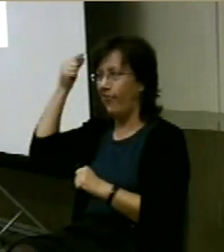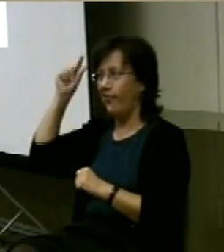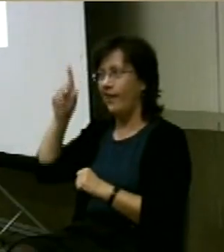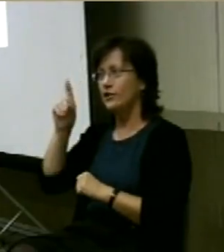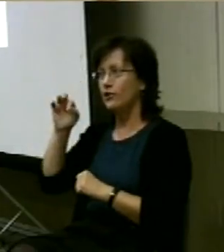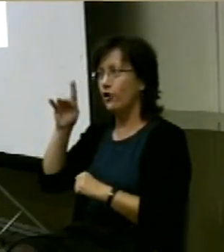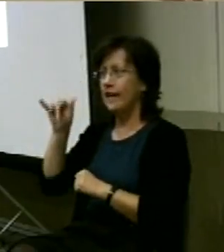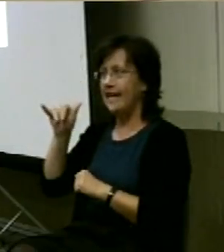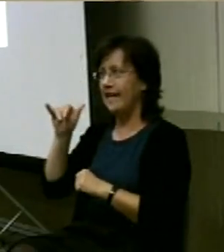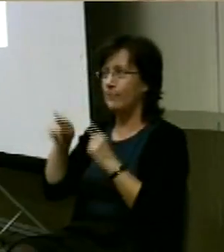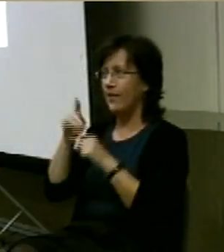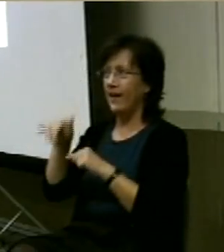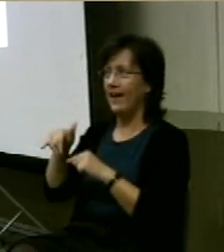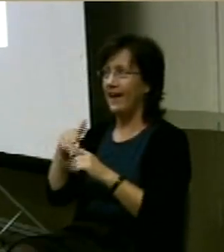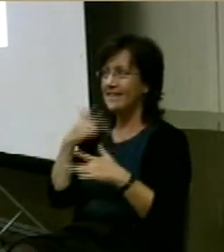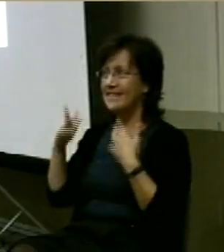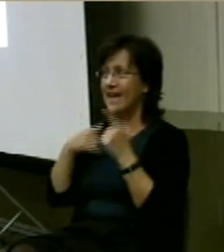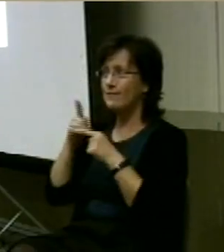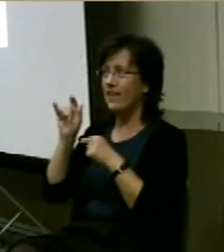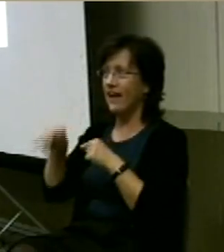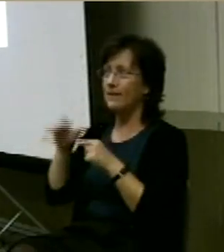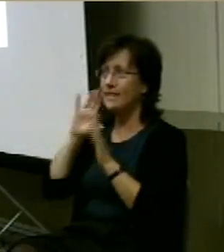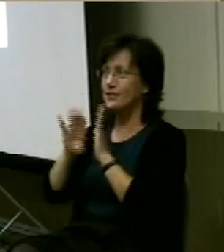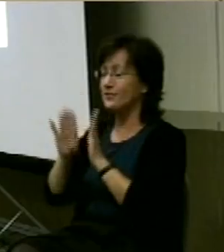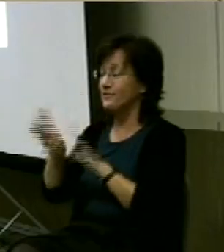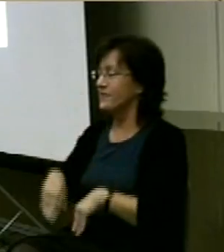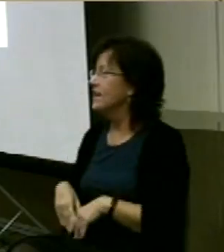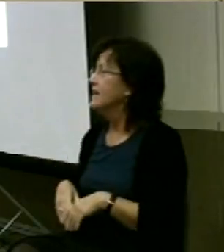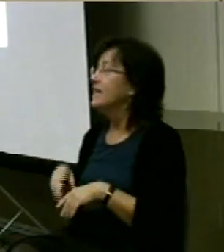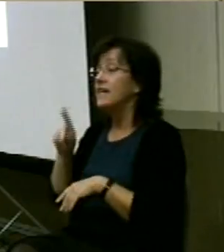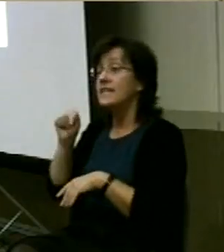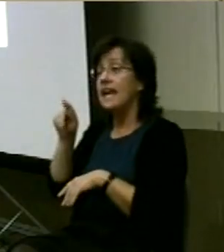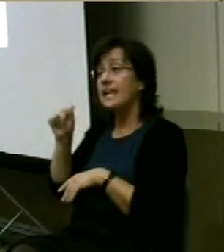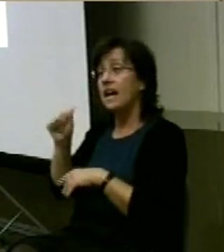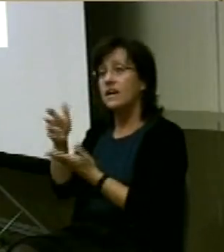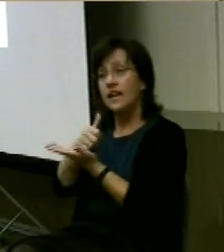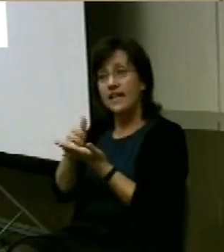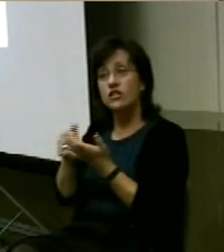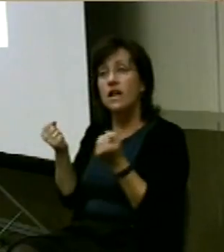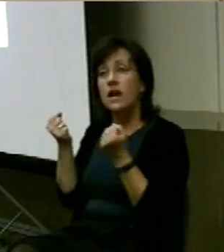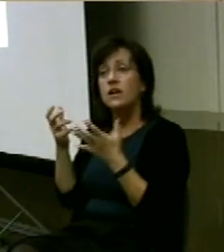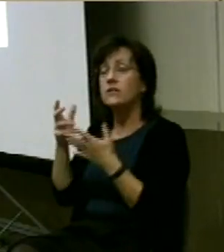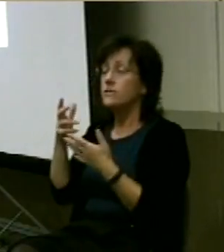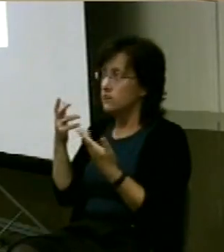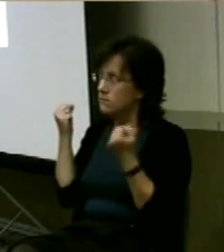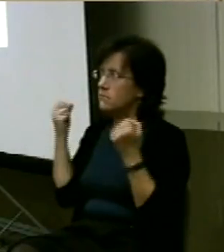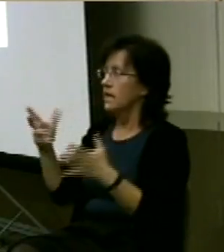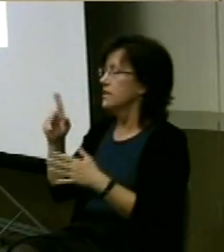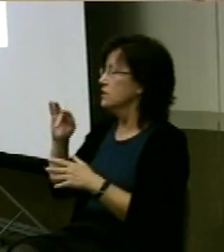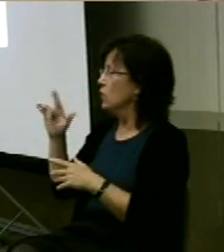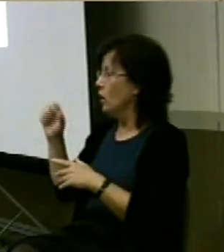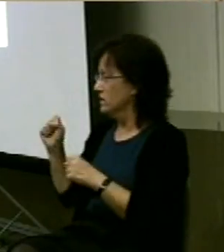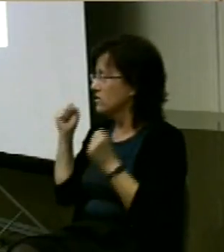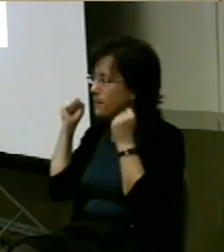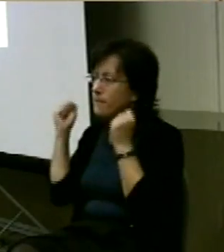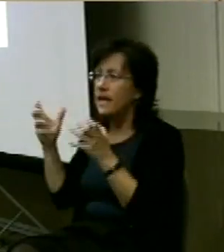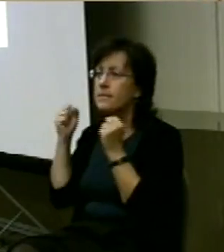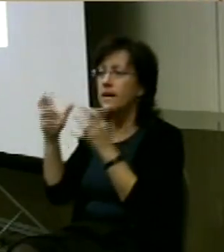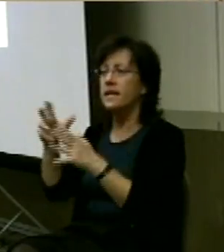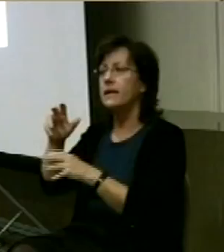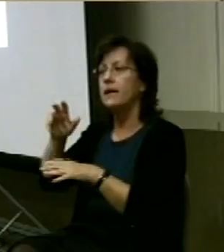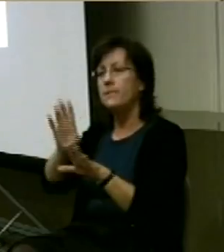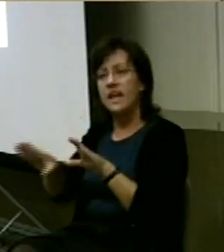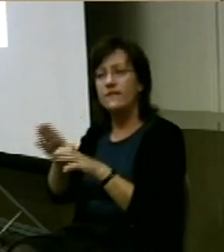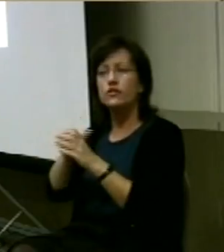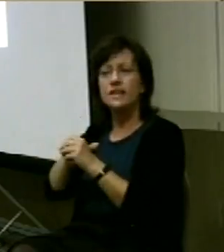Data collection. How do we collect data? There are so many tools. There are, let's face it, so many behaviors in